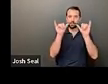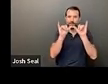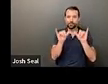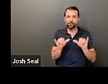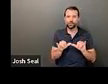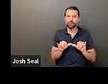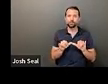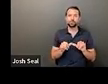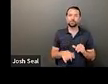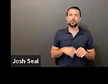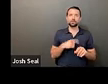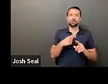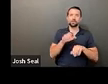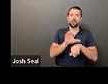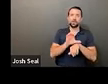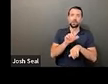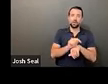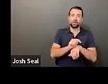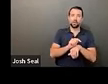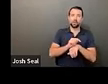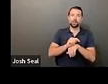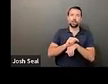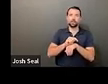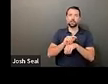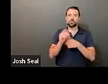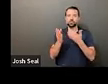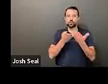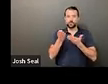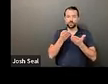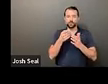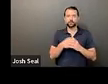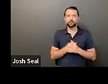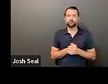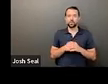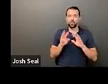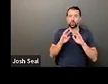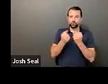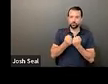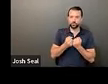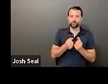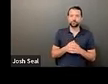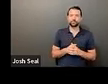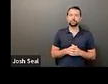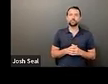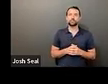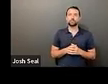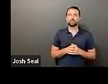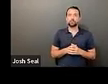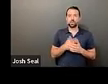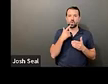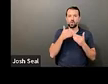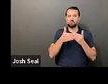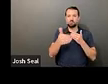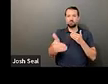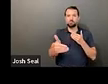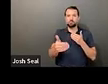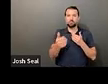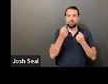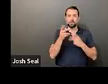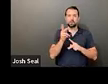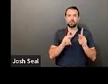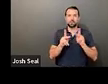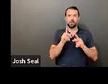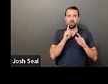in May. So we're getting more and more related service providers at our office hours, which is fantastic. We love